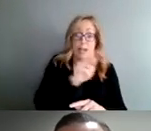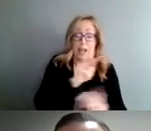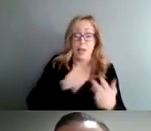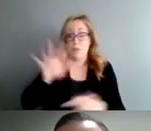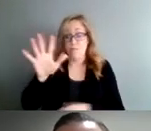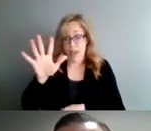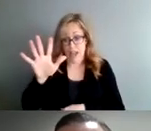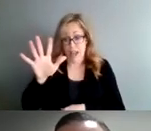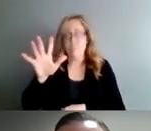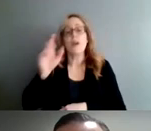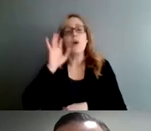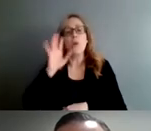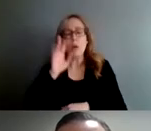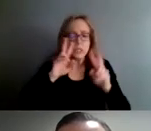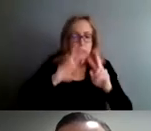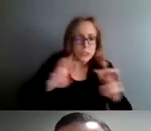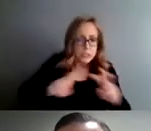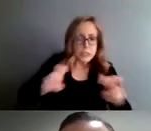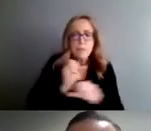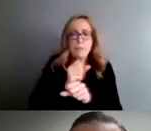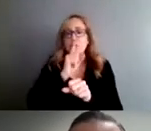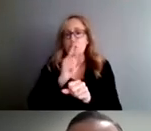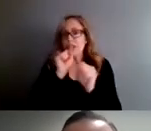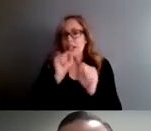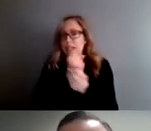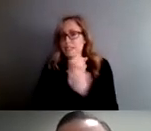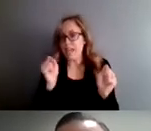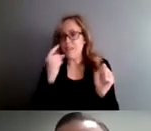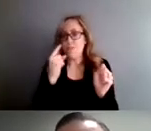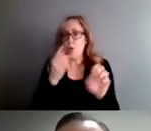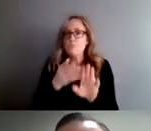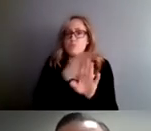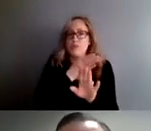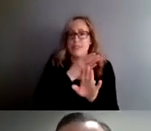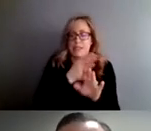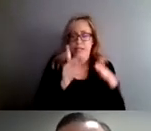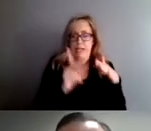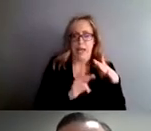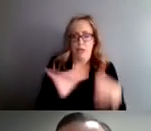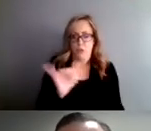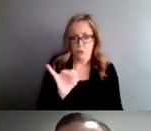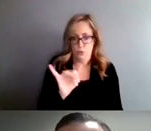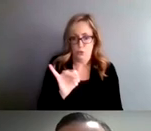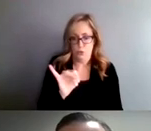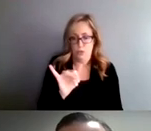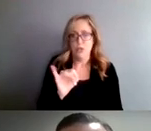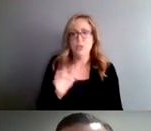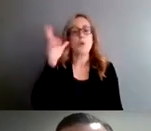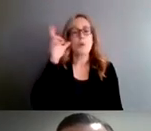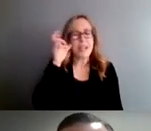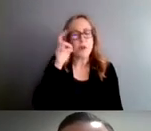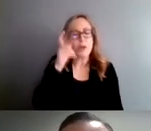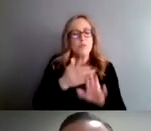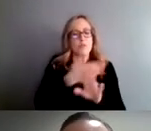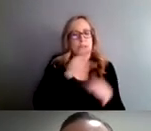the space and whether we can provide safely for also pre-K. So you'll be hearing about pre-K at a later